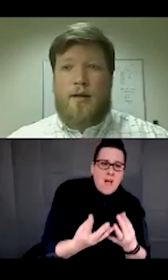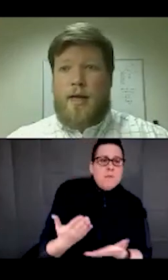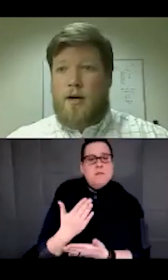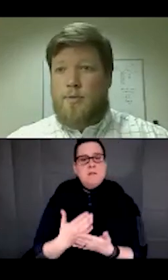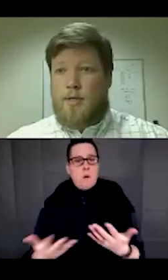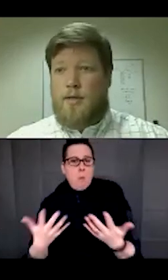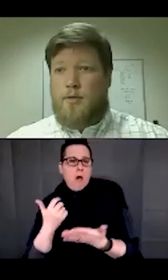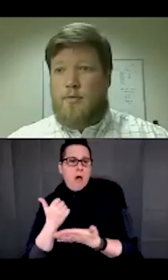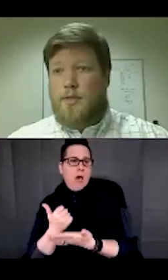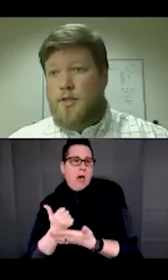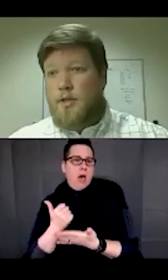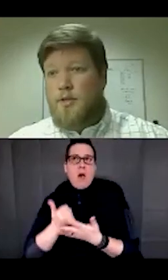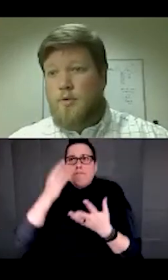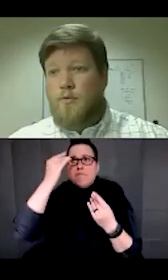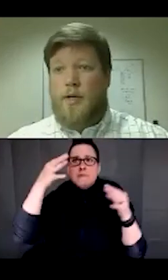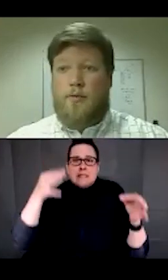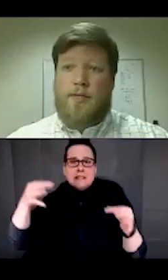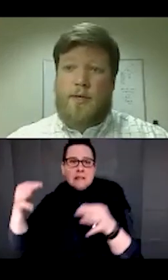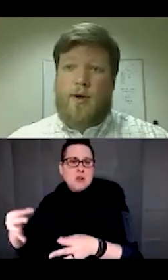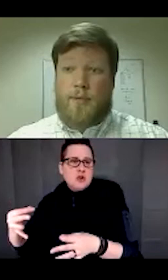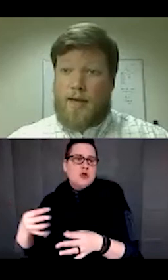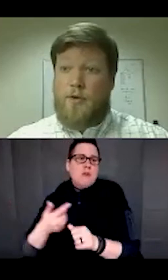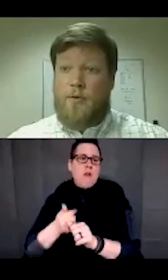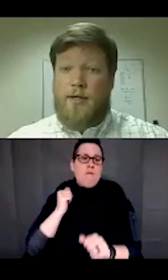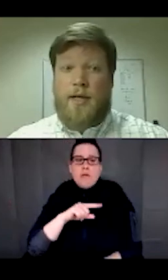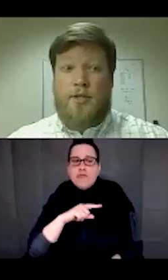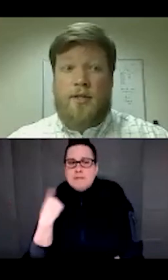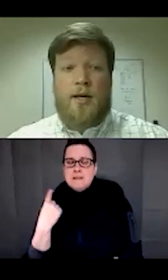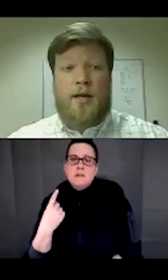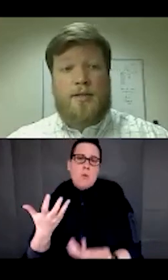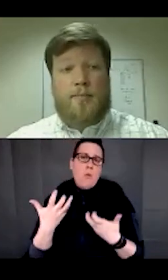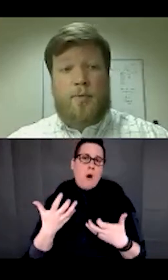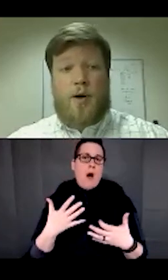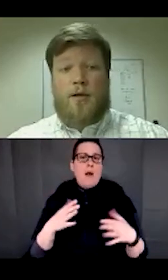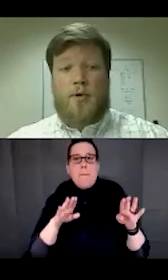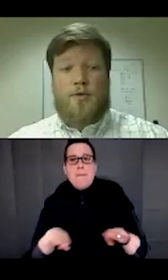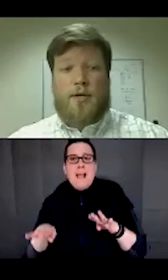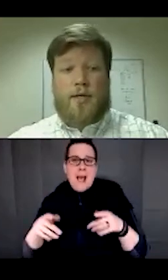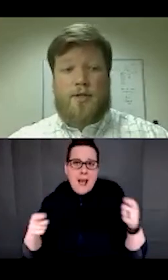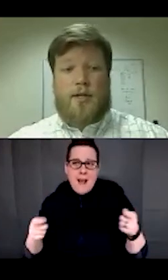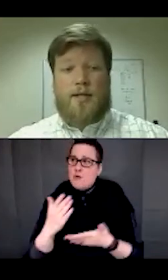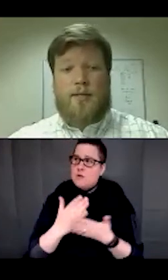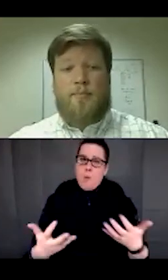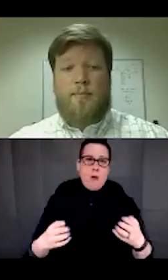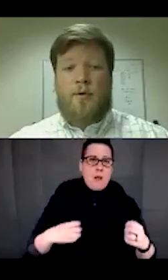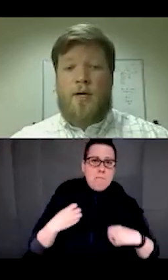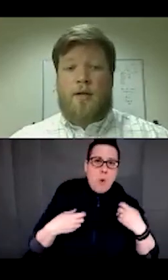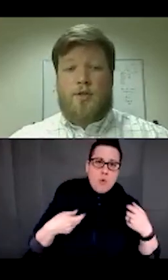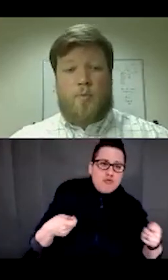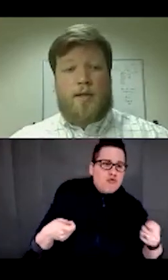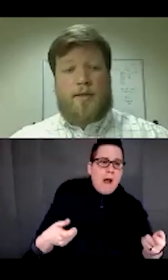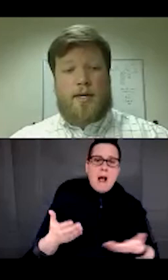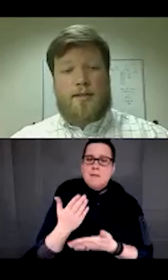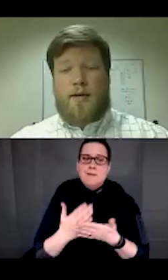want help thinking through decisions or avoiding risk. They want behavior regulation. Some people want emotion regulation. And some people